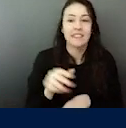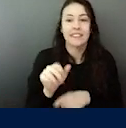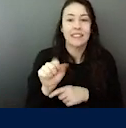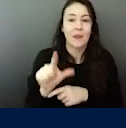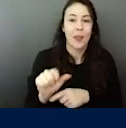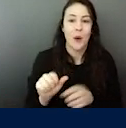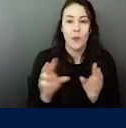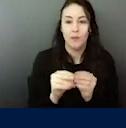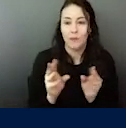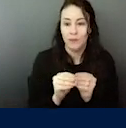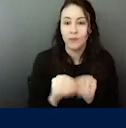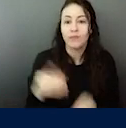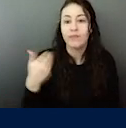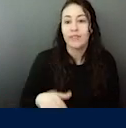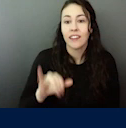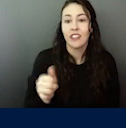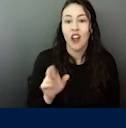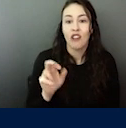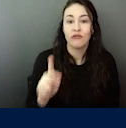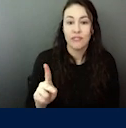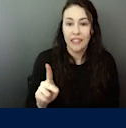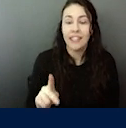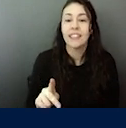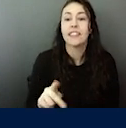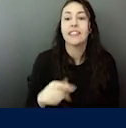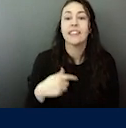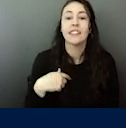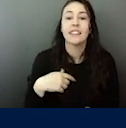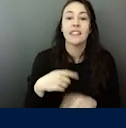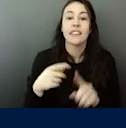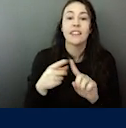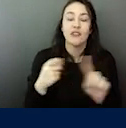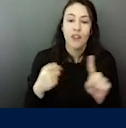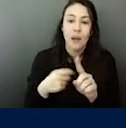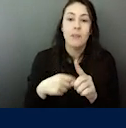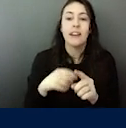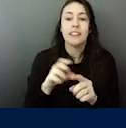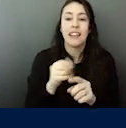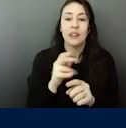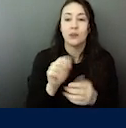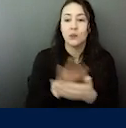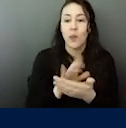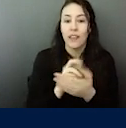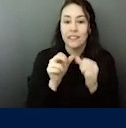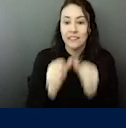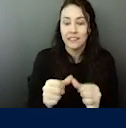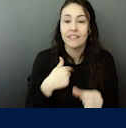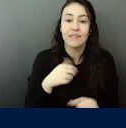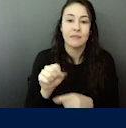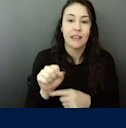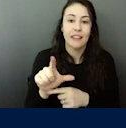Janio. I'm the ESL department chair from Santa Ana College School of Continuing Education, and I am the